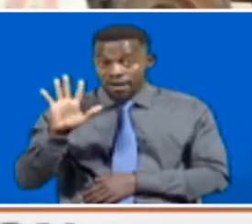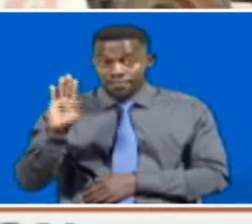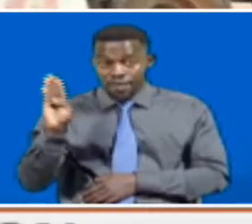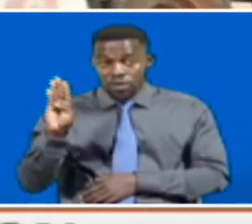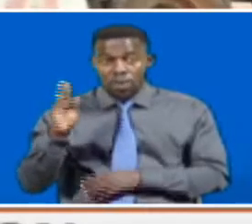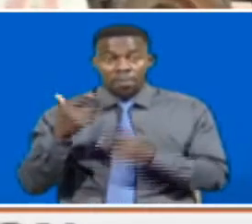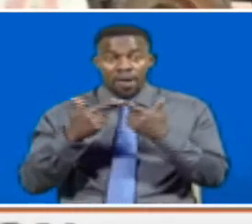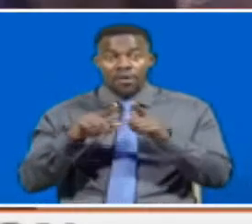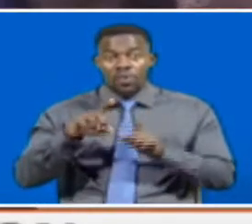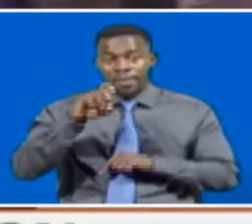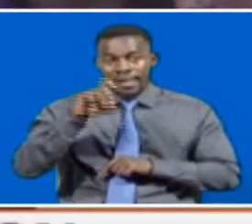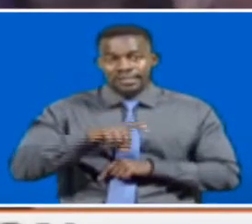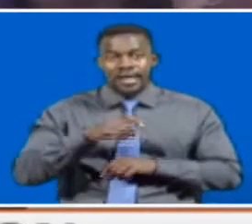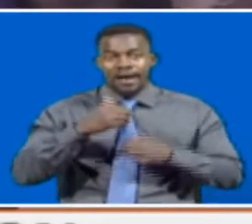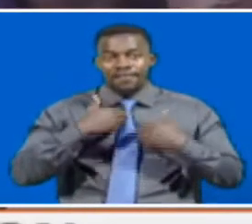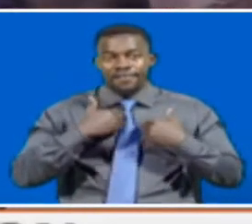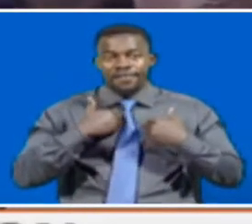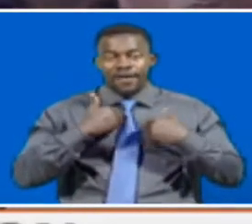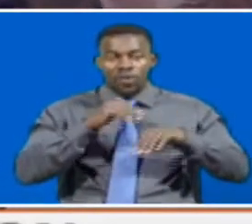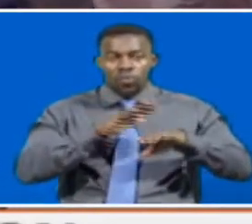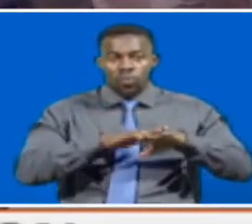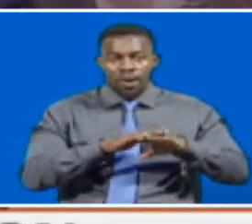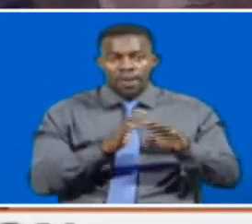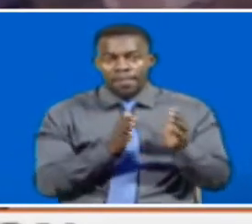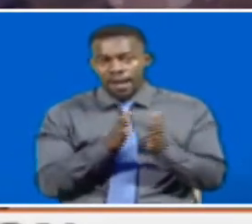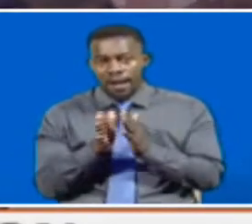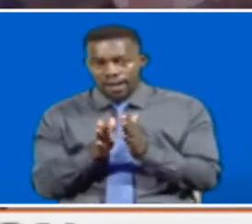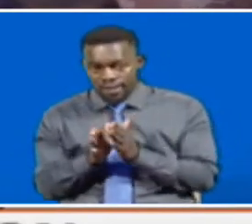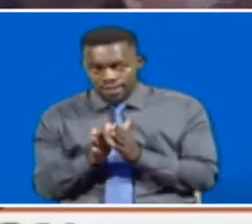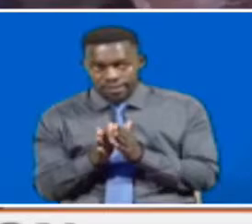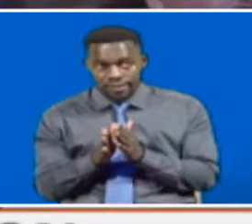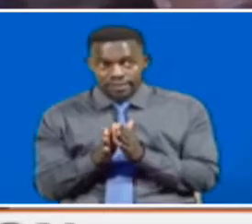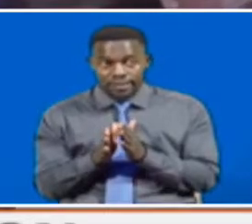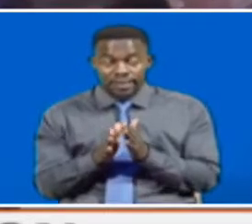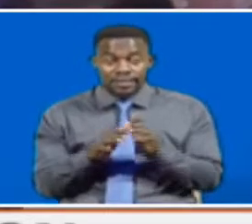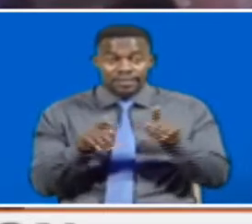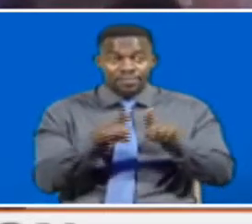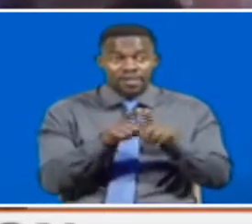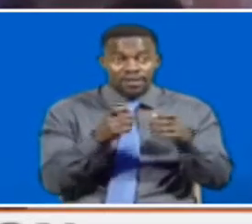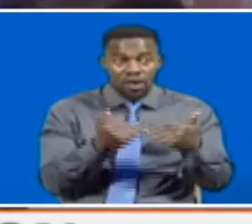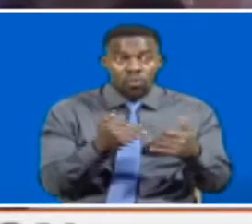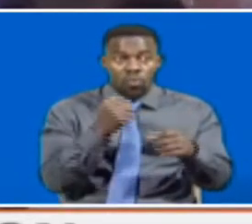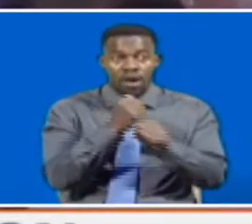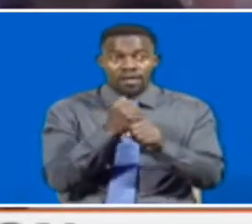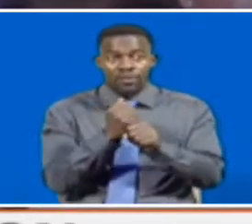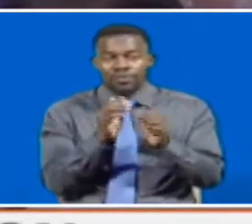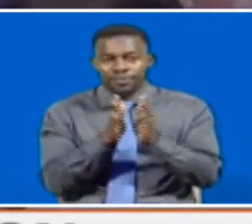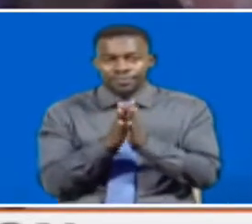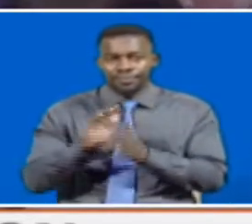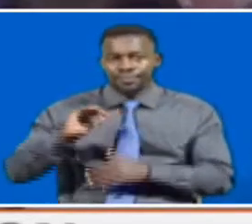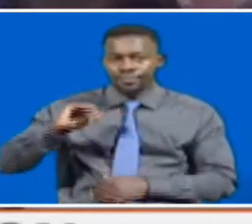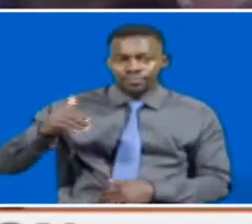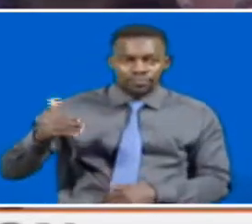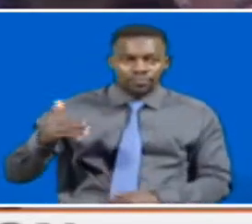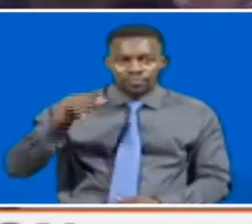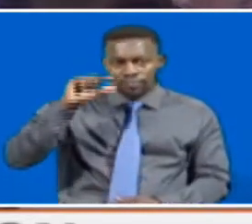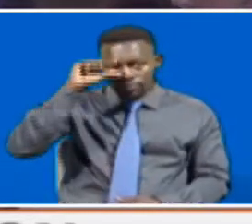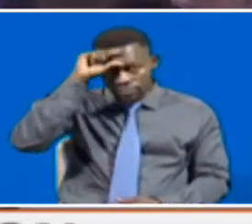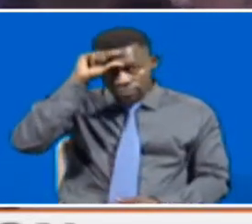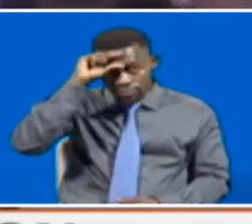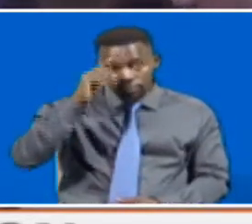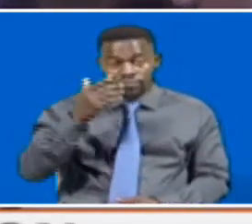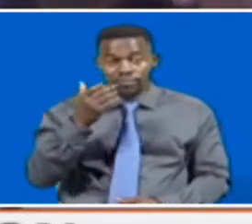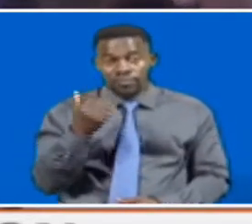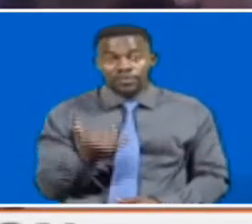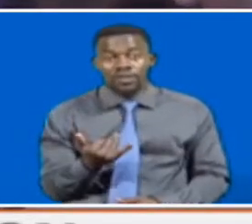have several linkages. And that's why you find us today here with the county government. We have been negotiating with them. We expect the county government